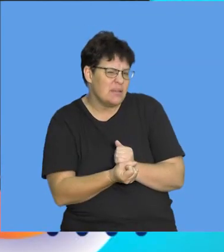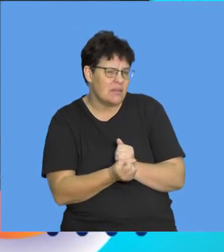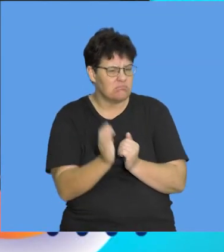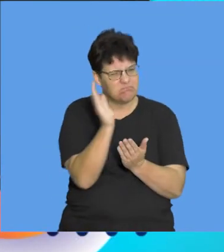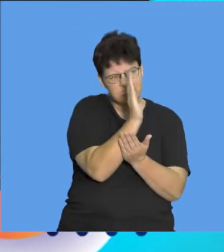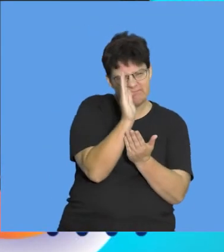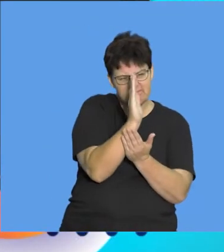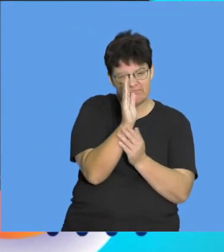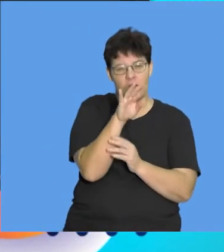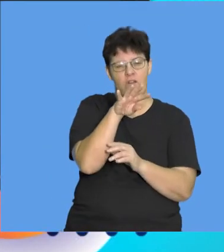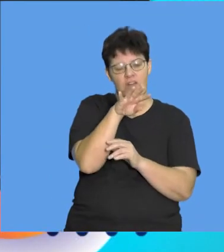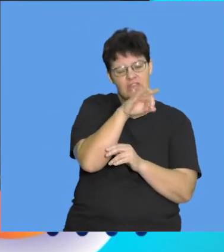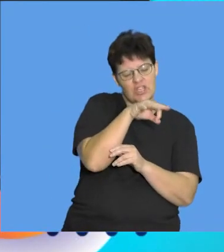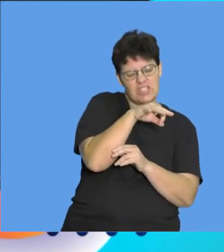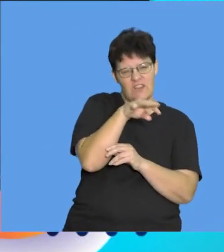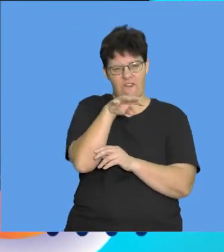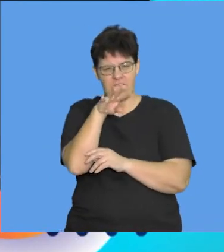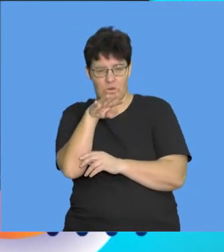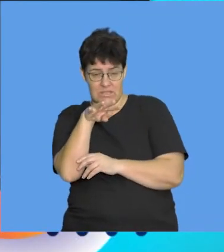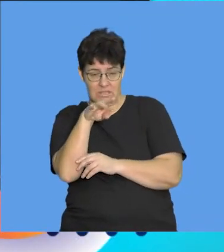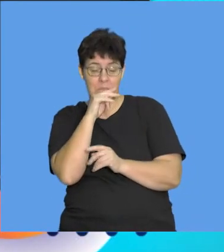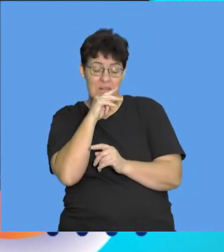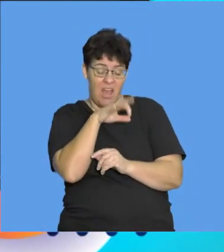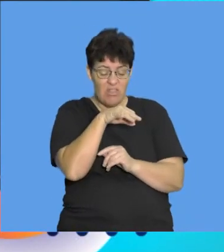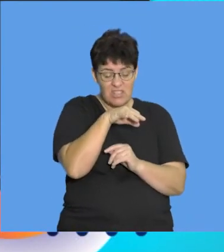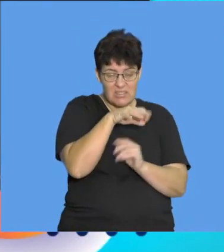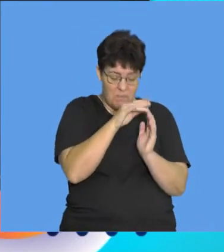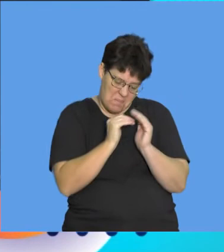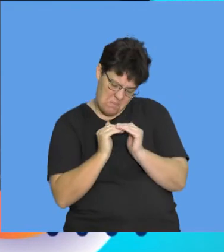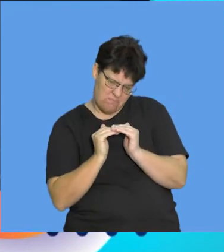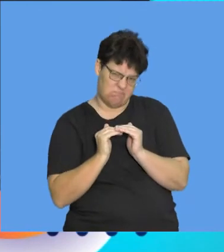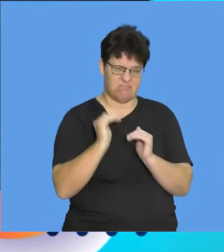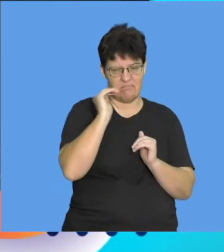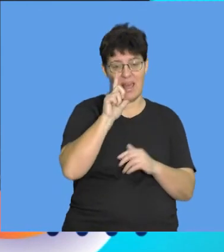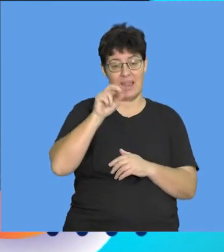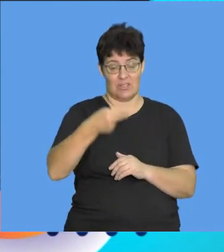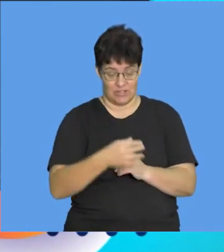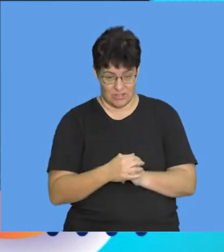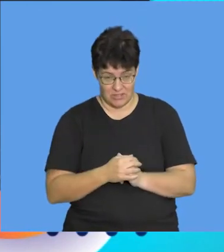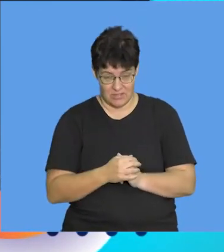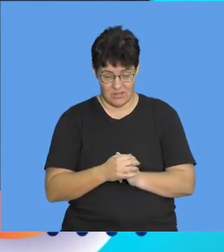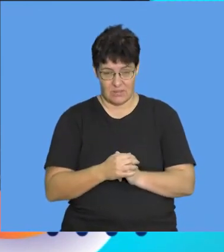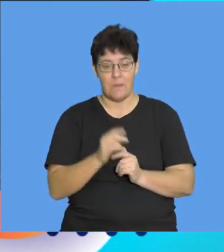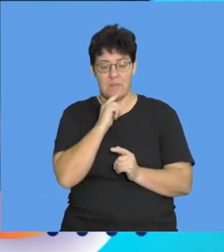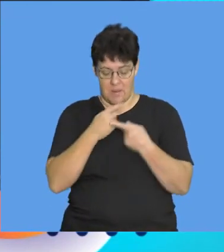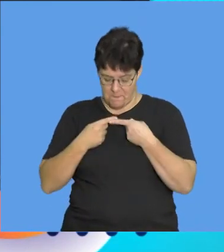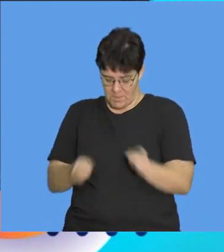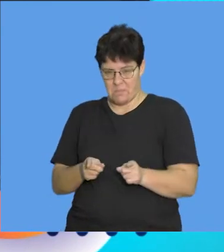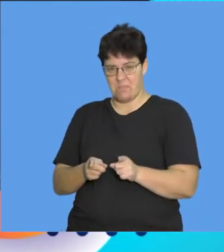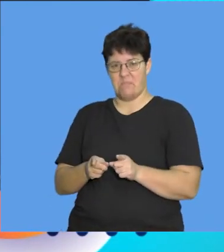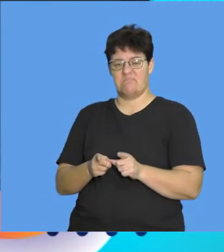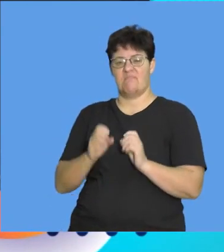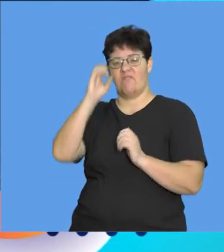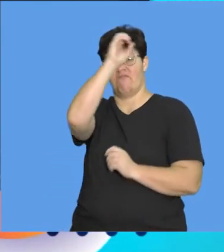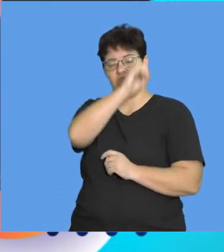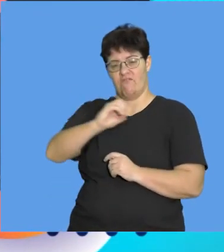day 13, we see a radical increase in the LH levels, which then causes the rupturing of the follicle. And when